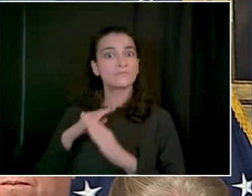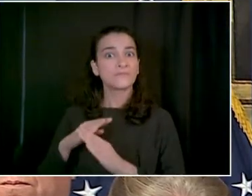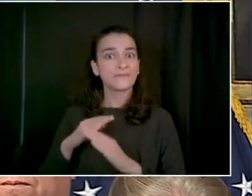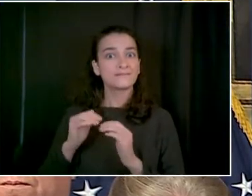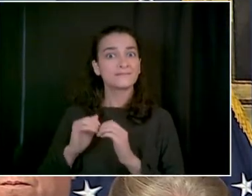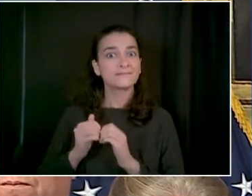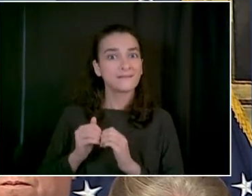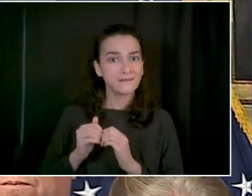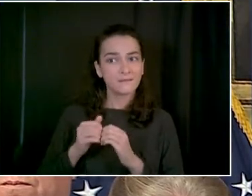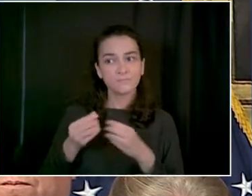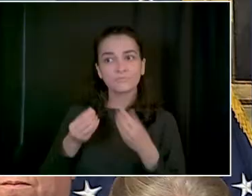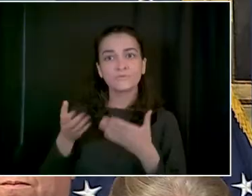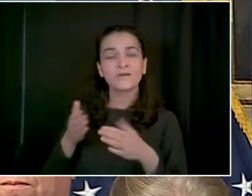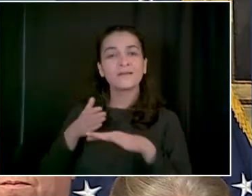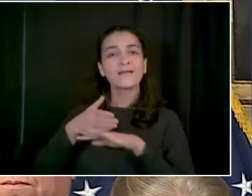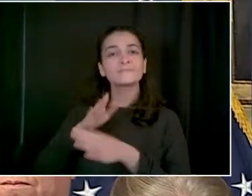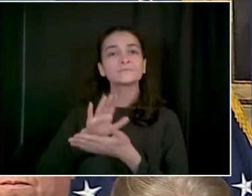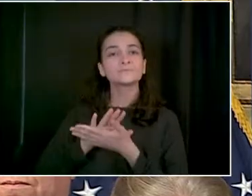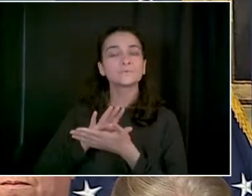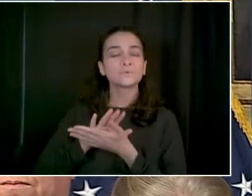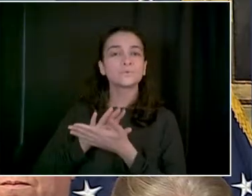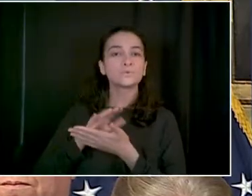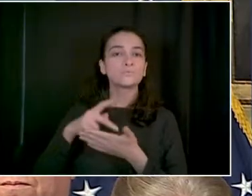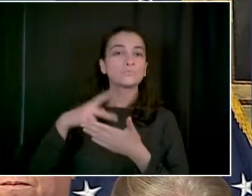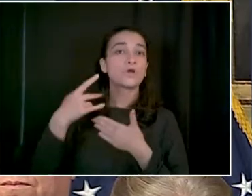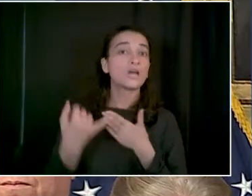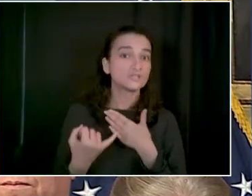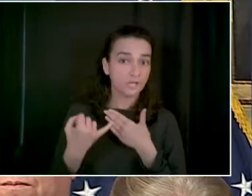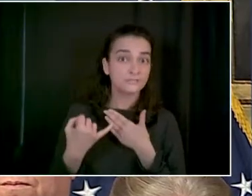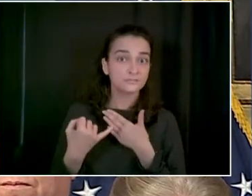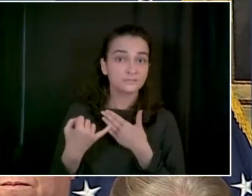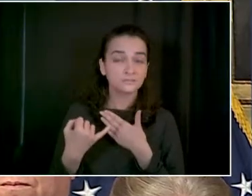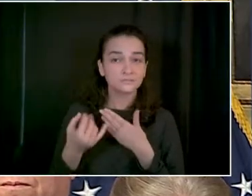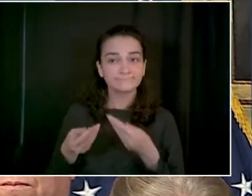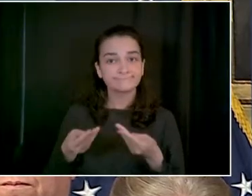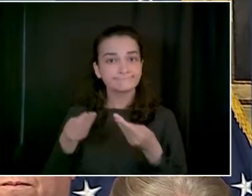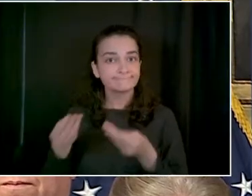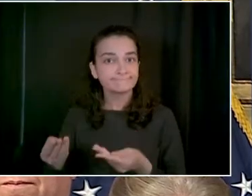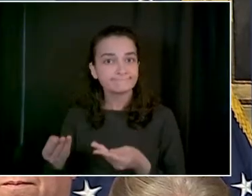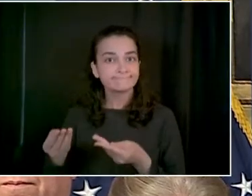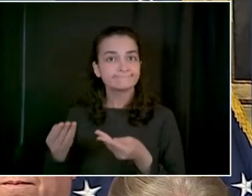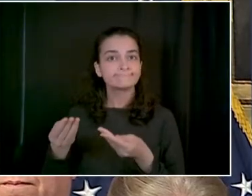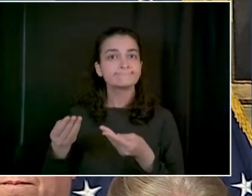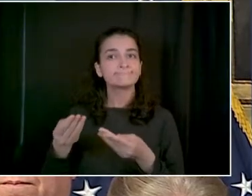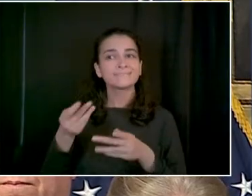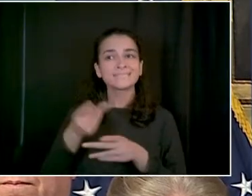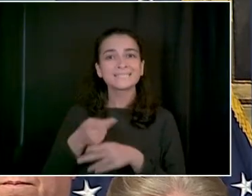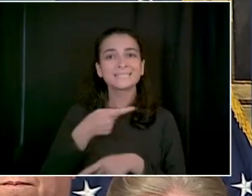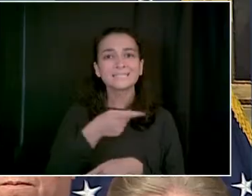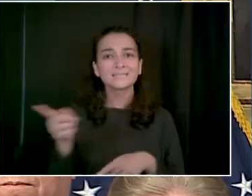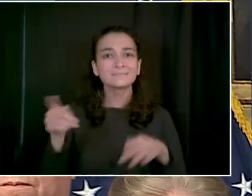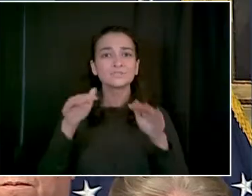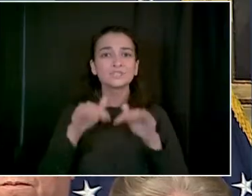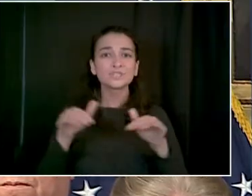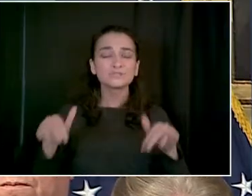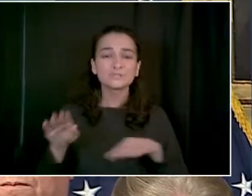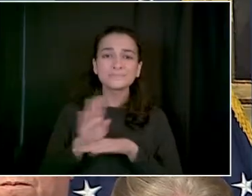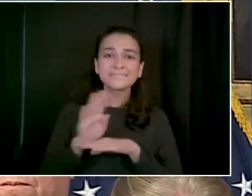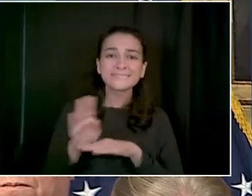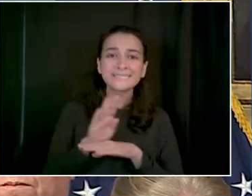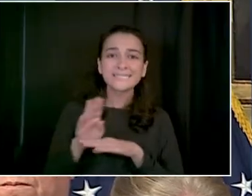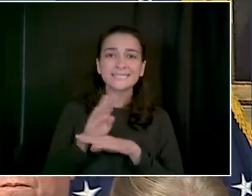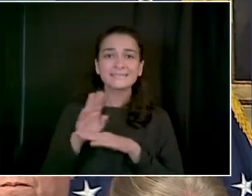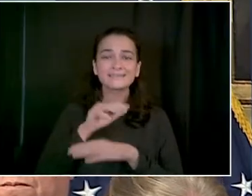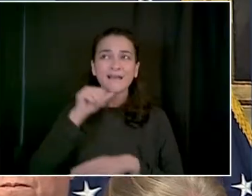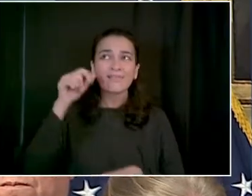decide you're going to stab someone, that I don't want to hear people tell me it's a young person. We're going to give them the service and the